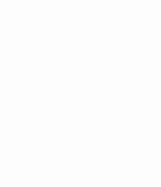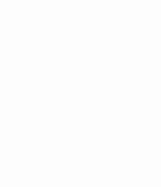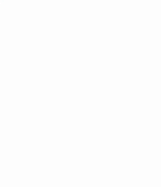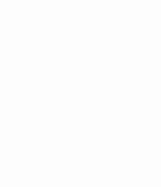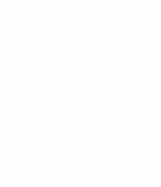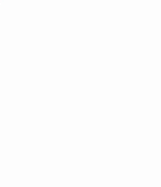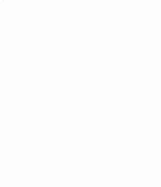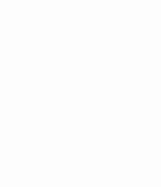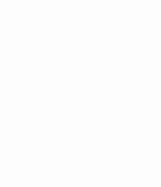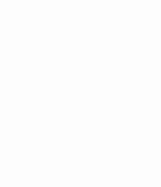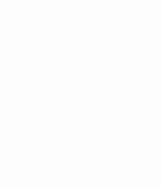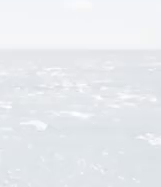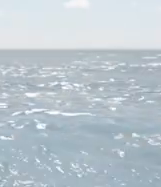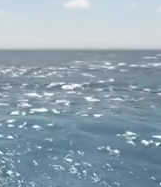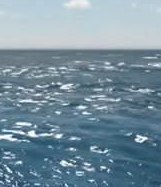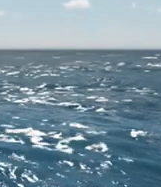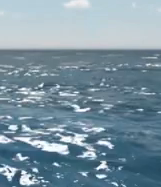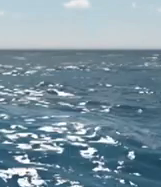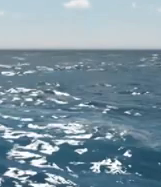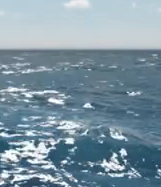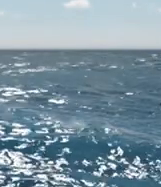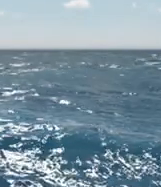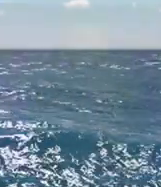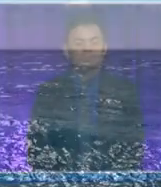DidikTV KPM.